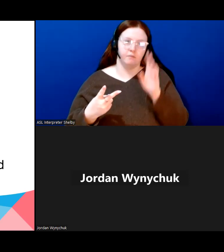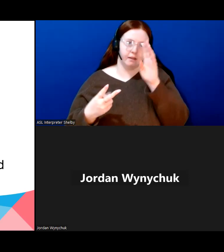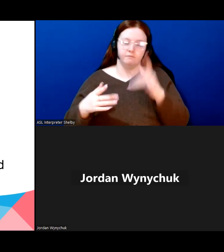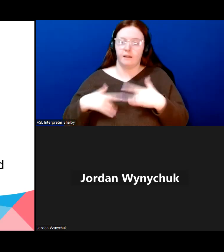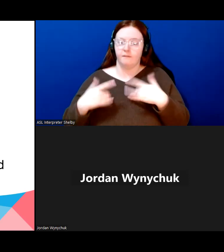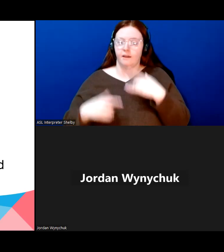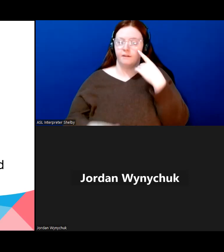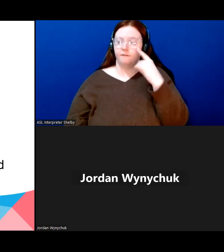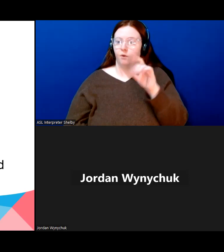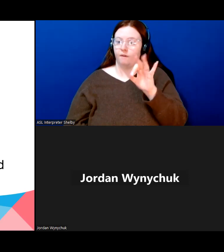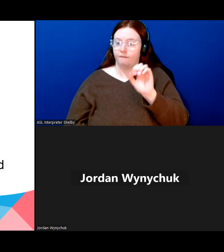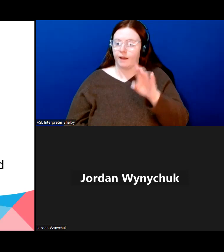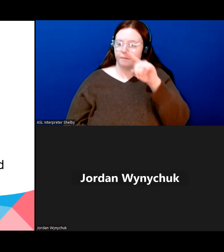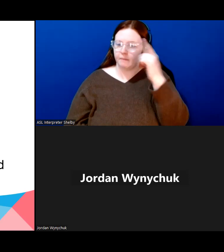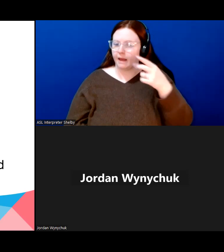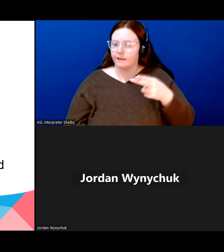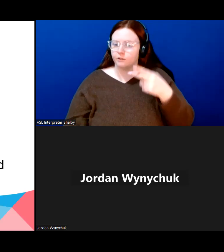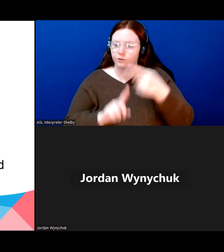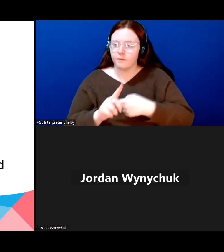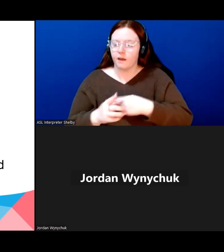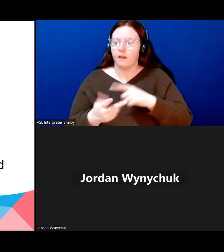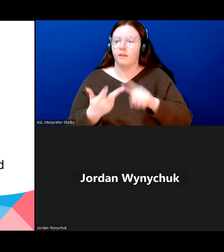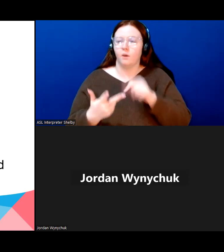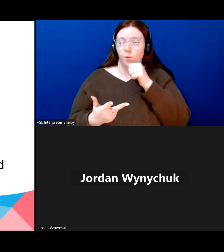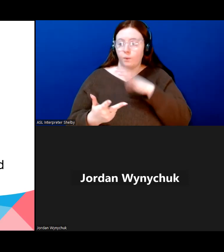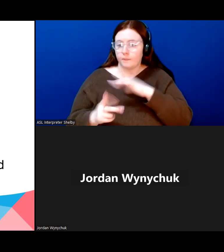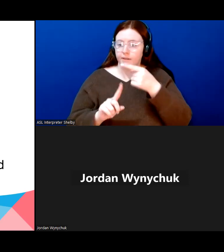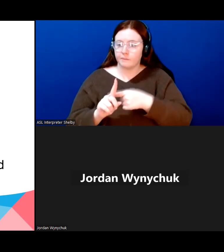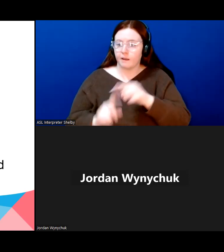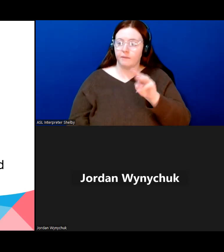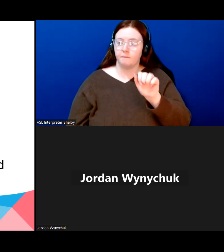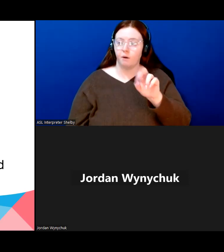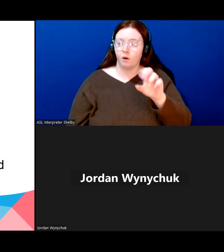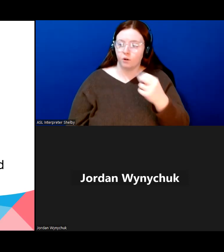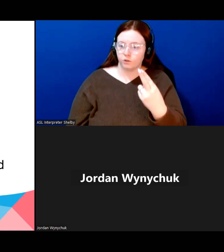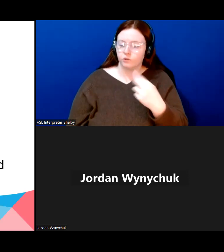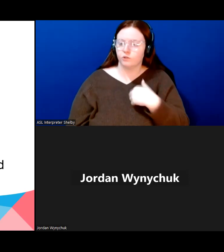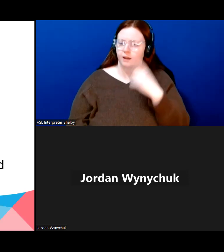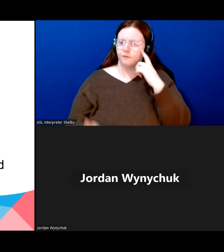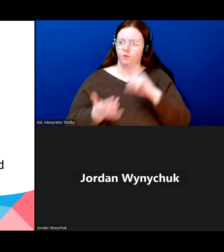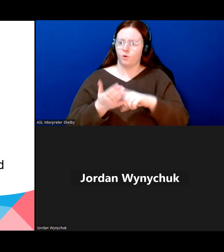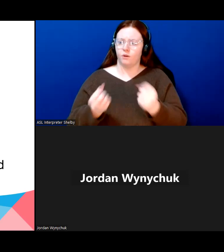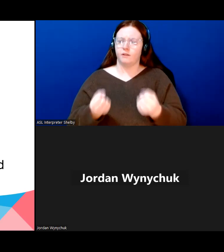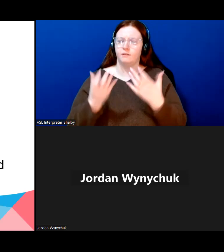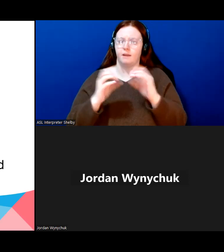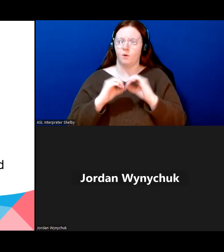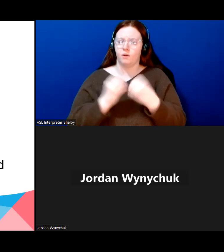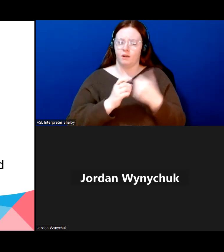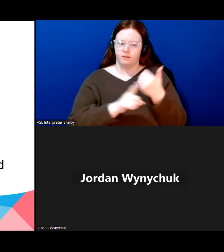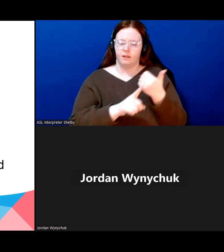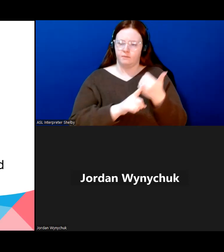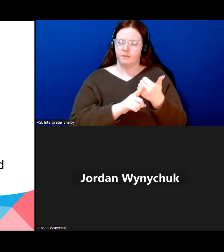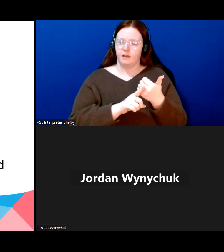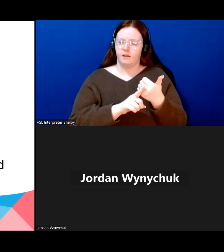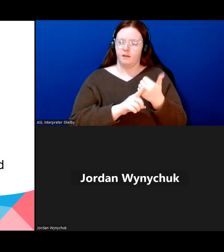History Month in February, Women's Month in March. I've noticed that a lot of organizations are more on board with